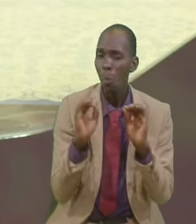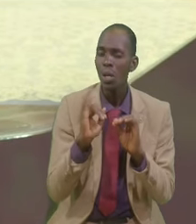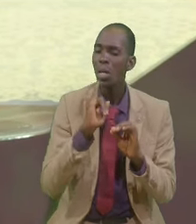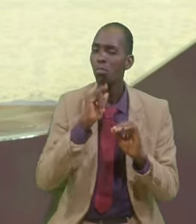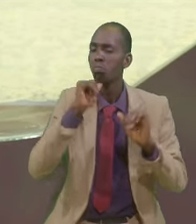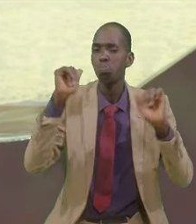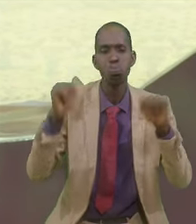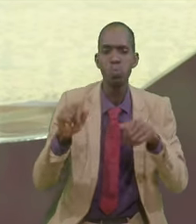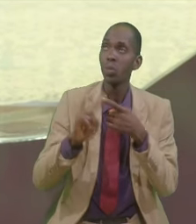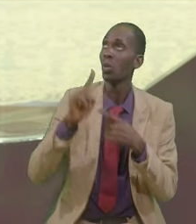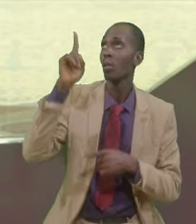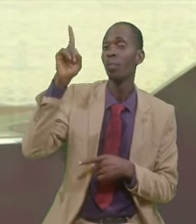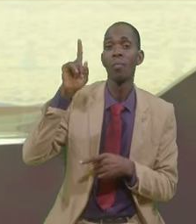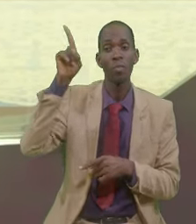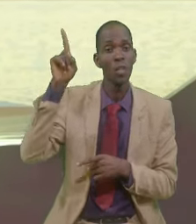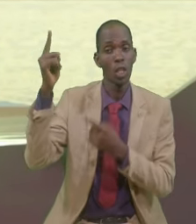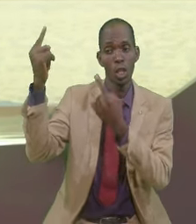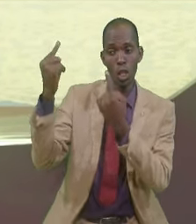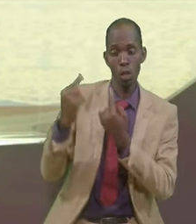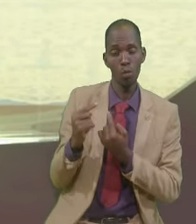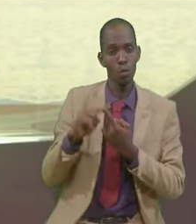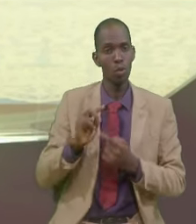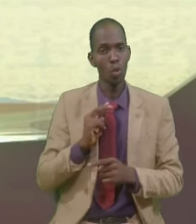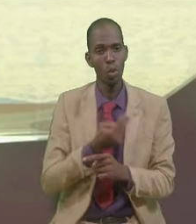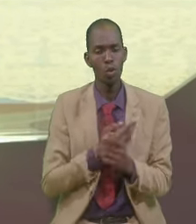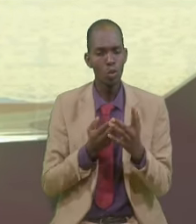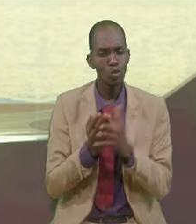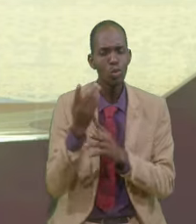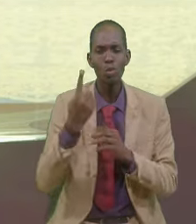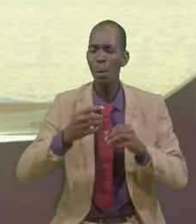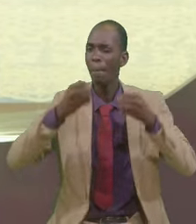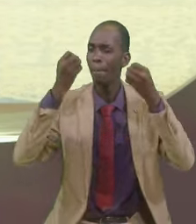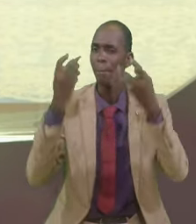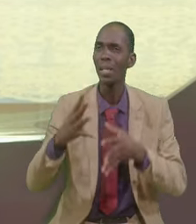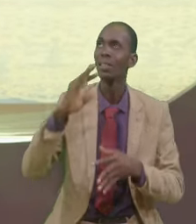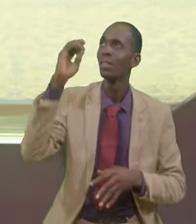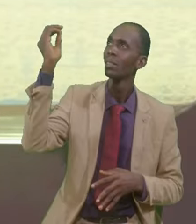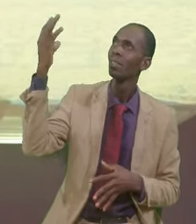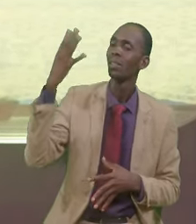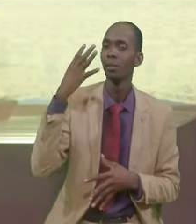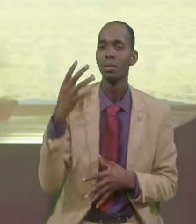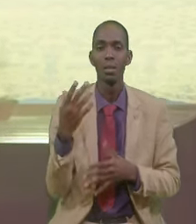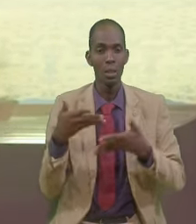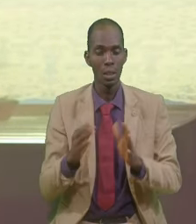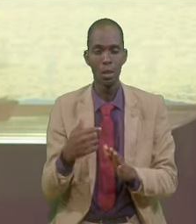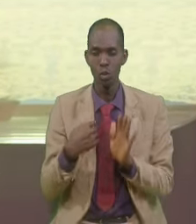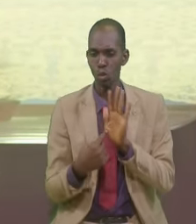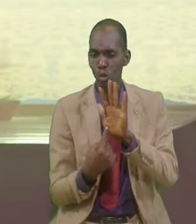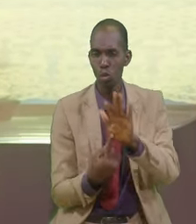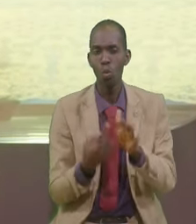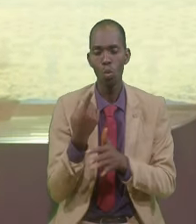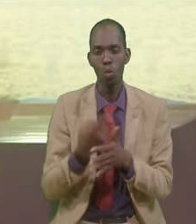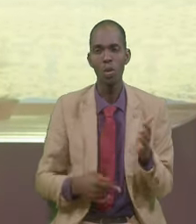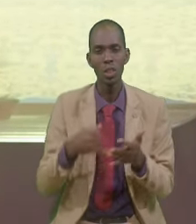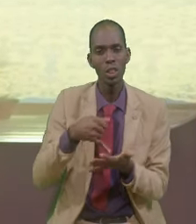says, he comes to us through the manifold grace. Manifold grace. Let me show you what it says about